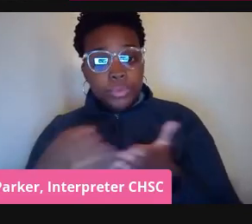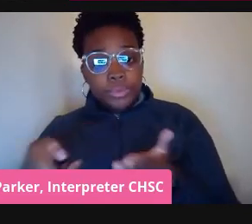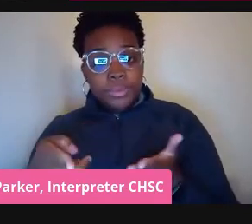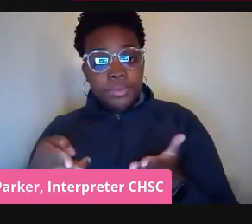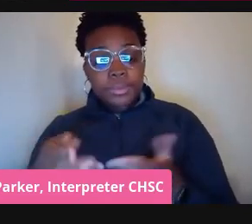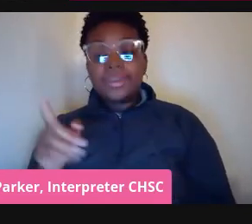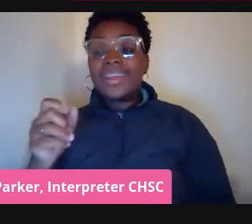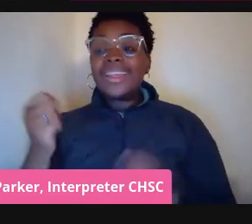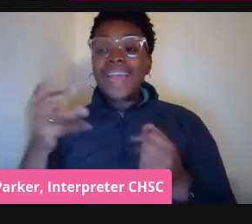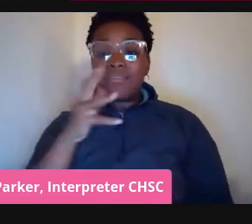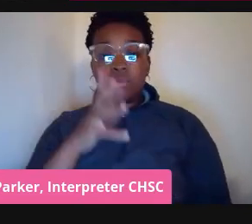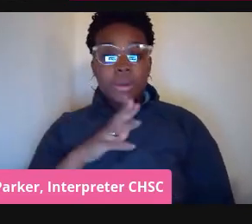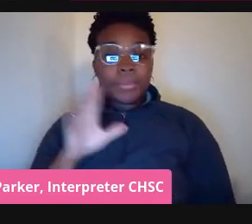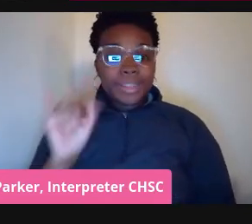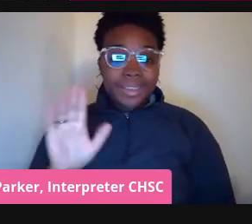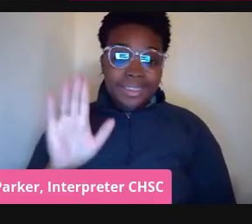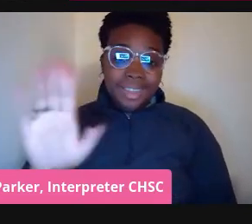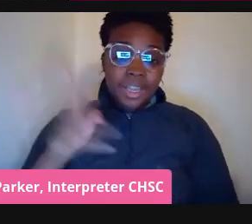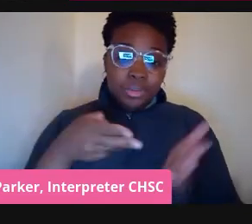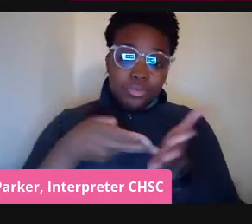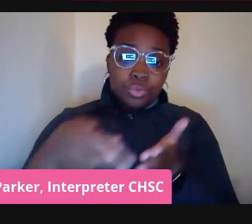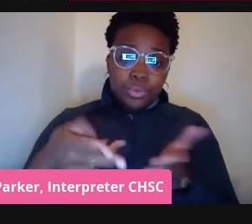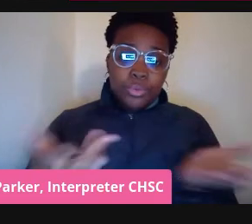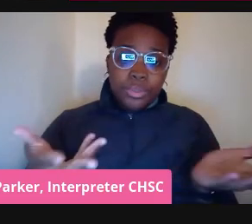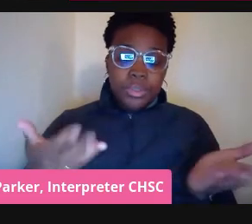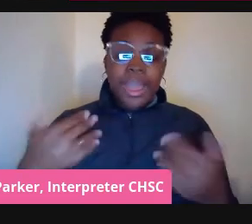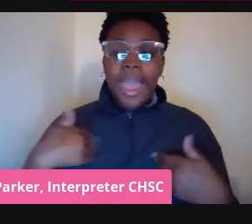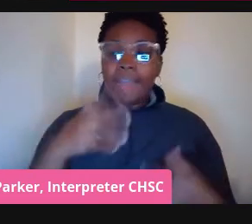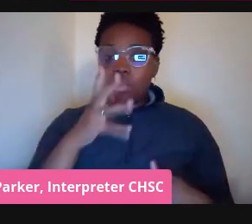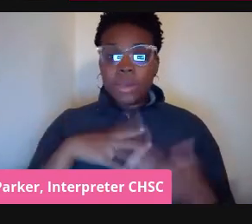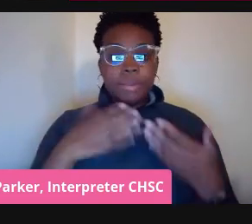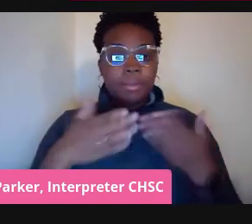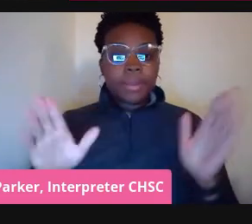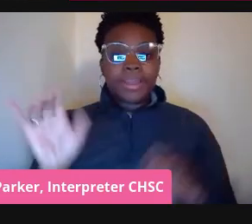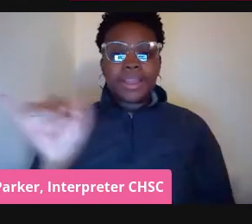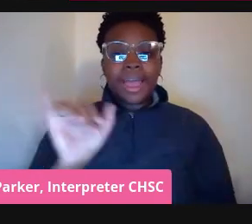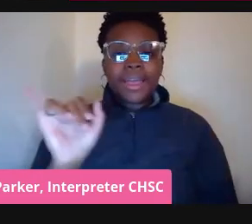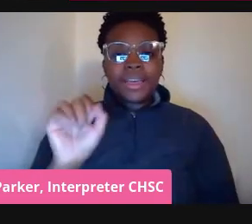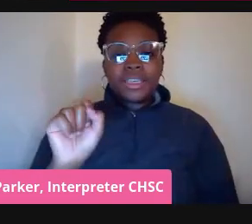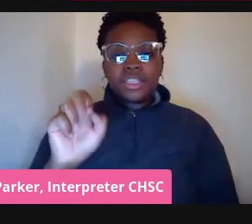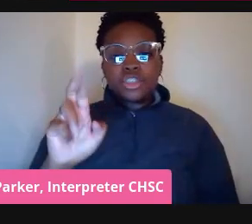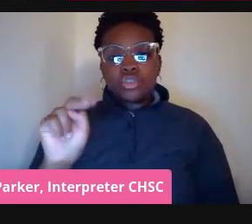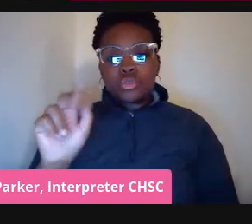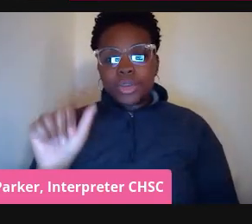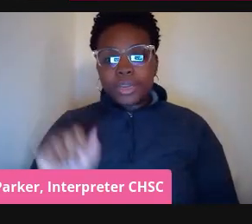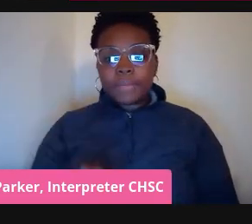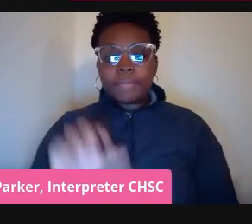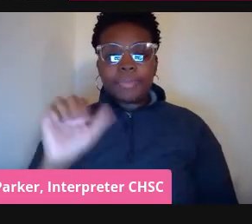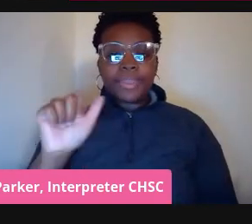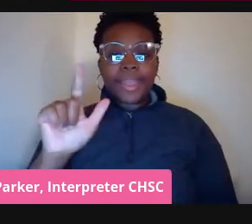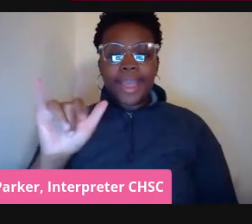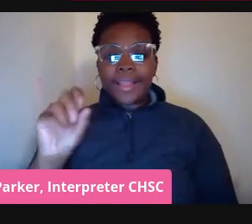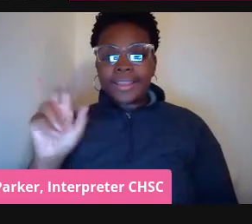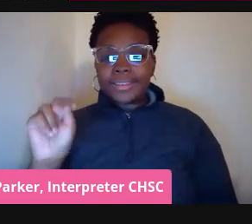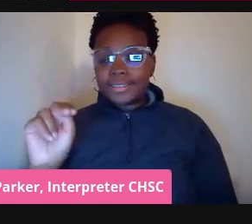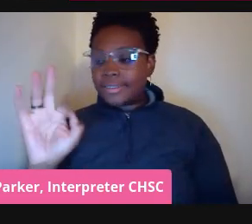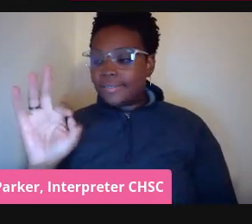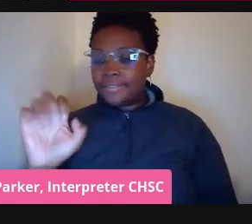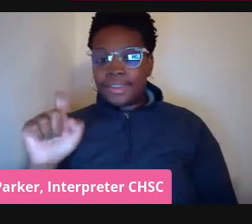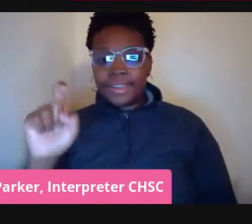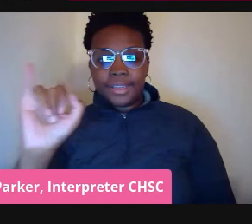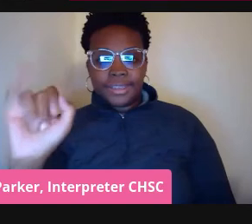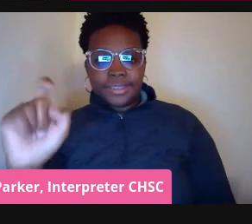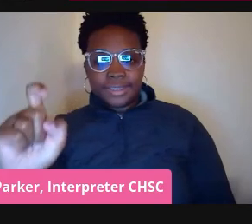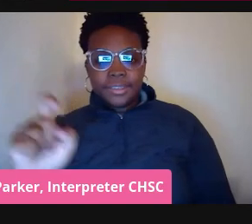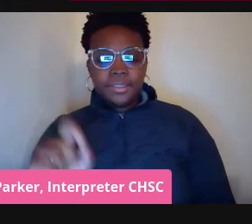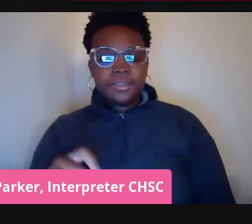women. You know, we have women in the public eye now, like Serena and Allison Felix, who talk about, you know, them not